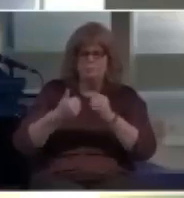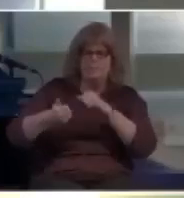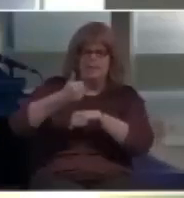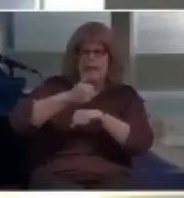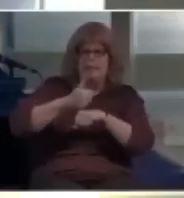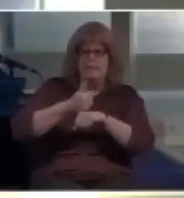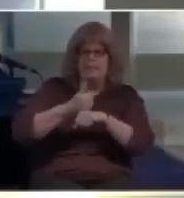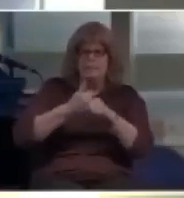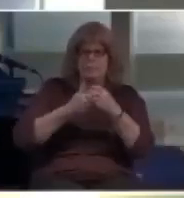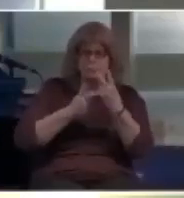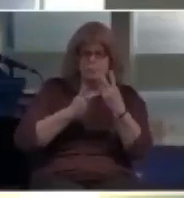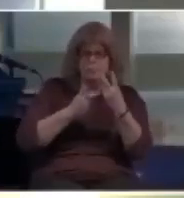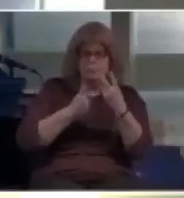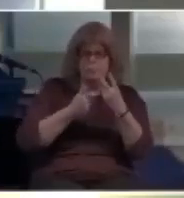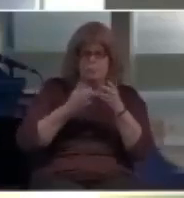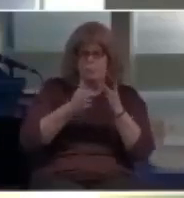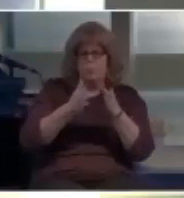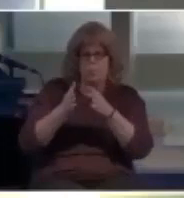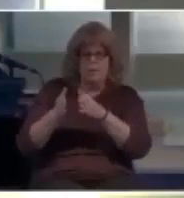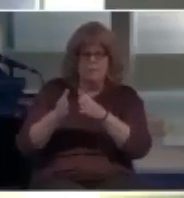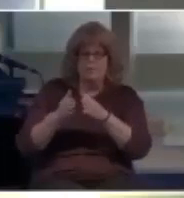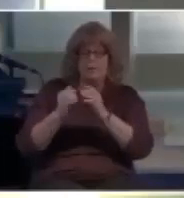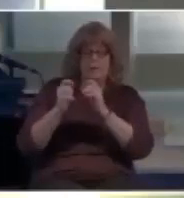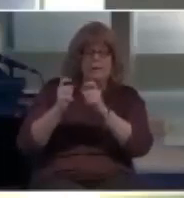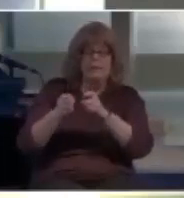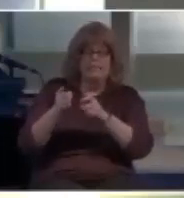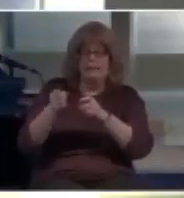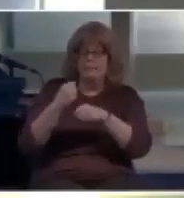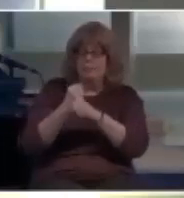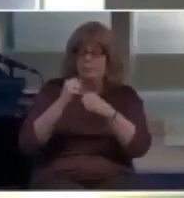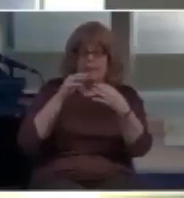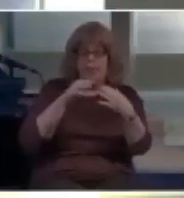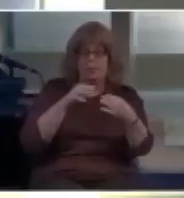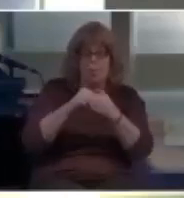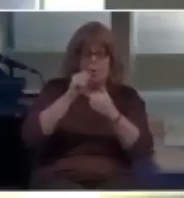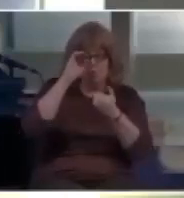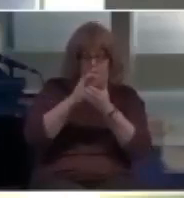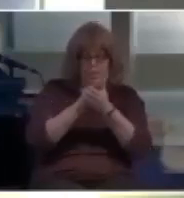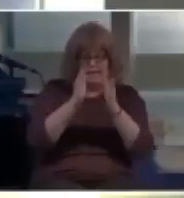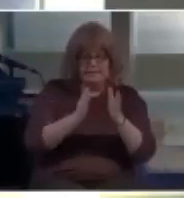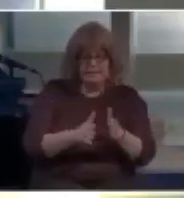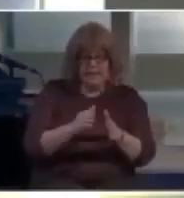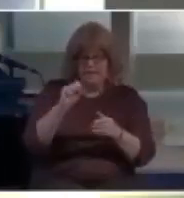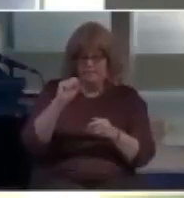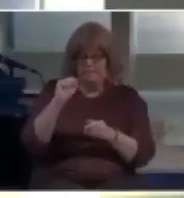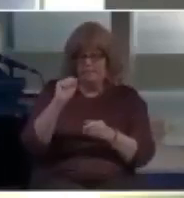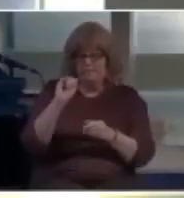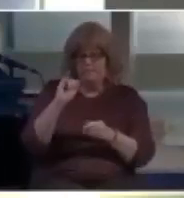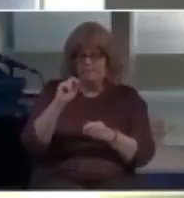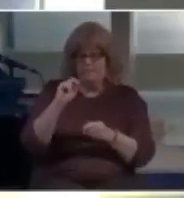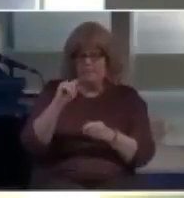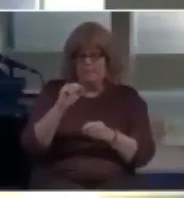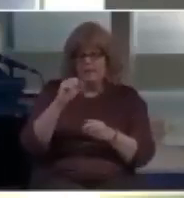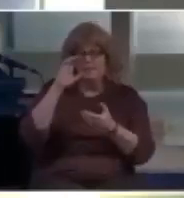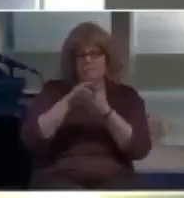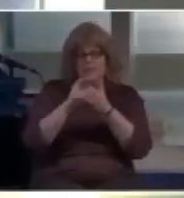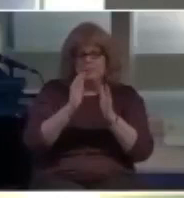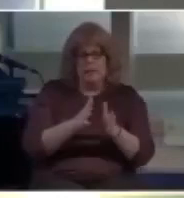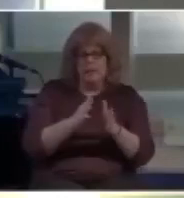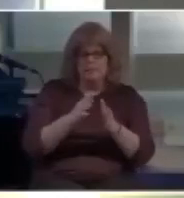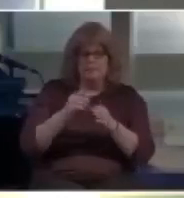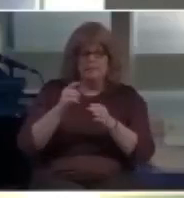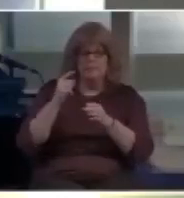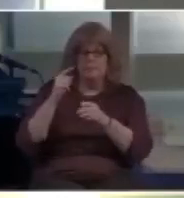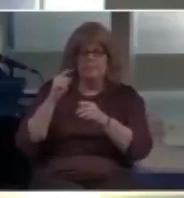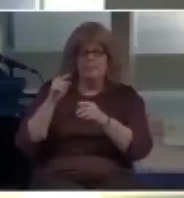domination? Two categories. He was given him to make war with the saints, and I believe that's a reference both